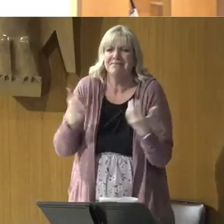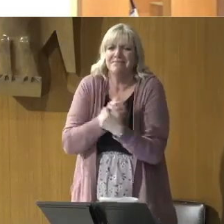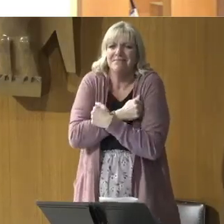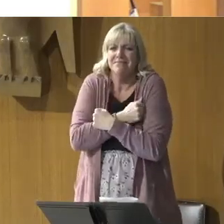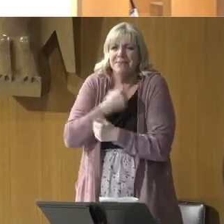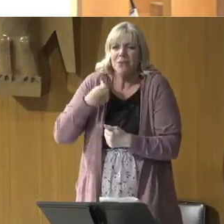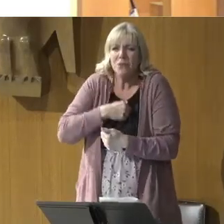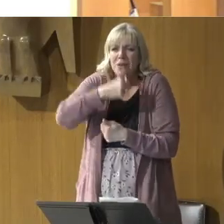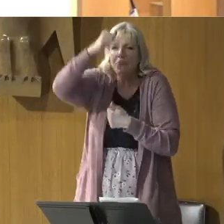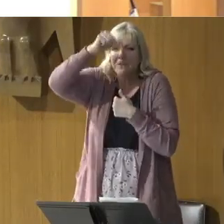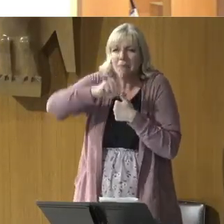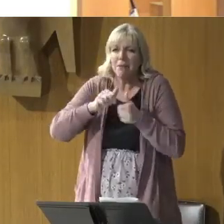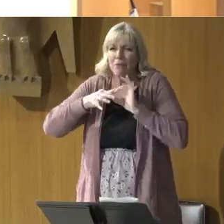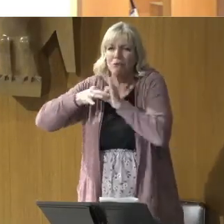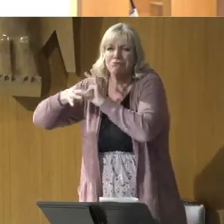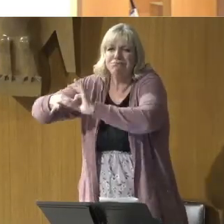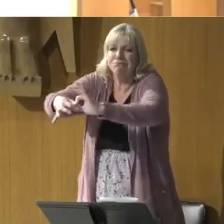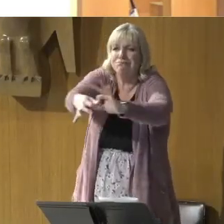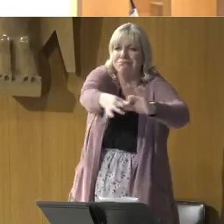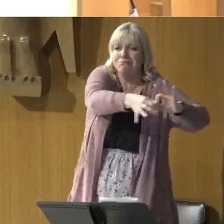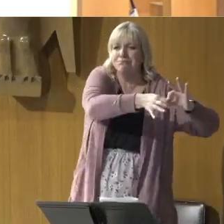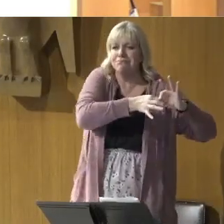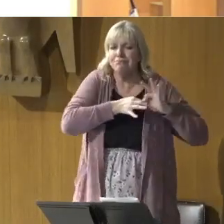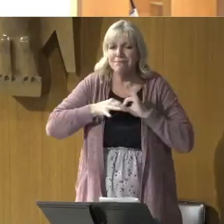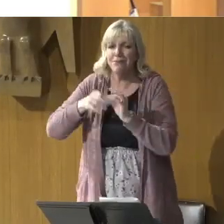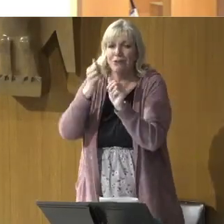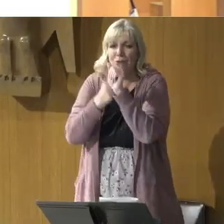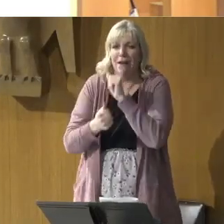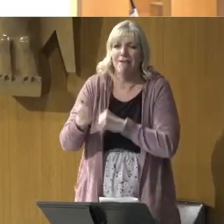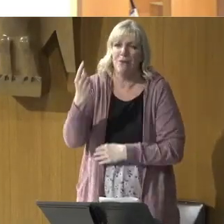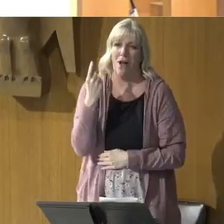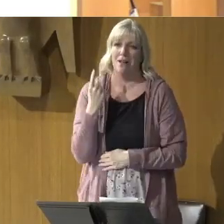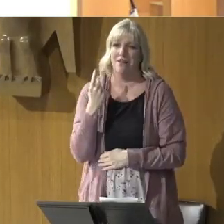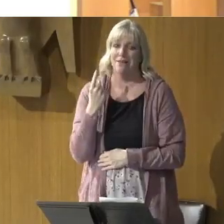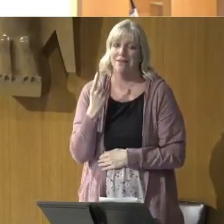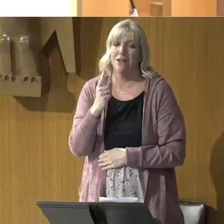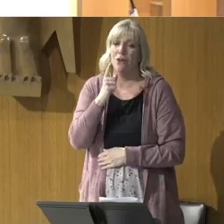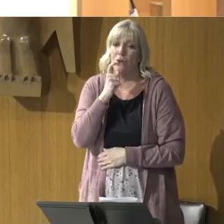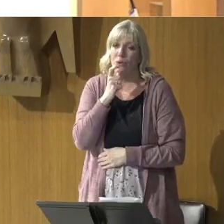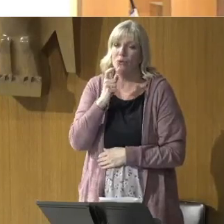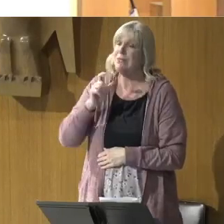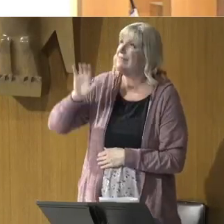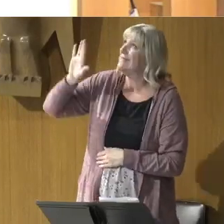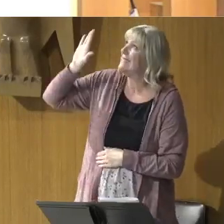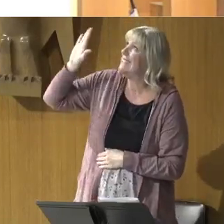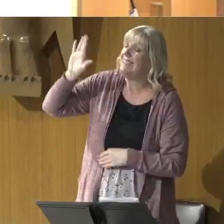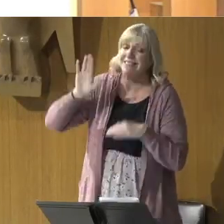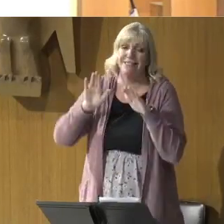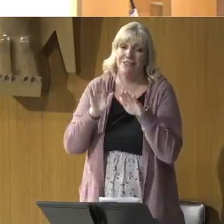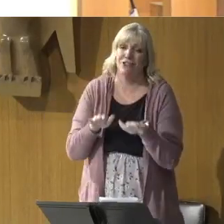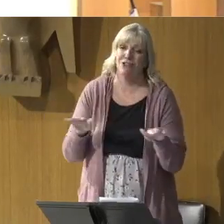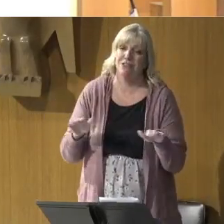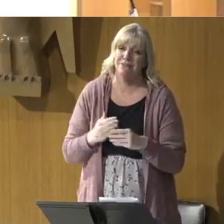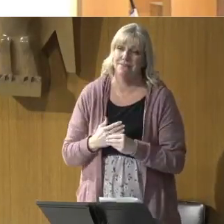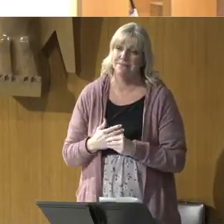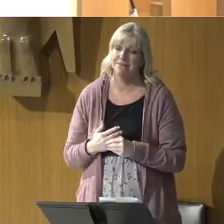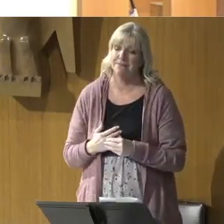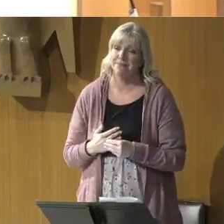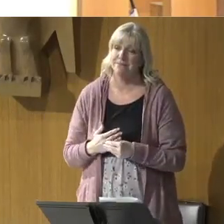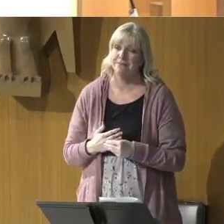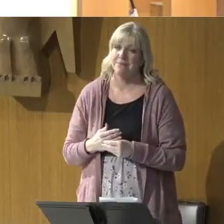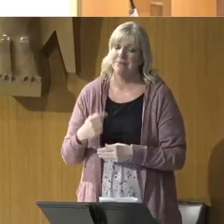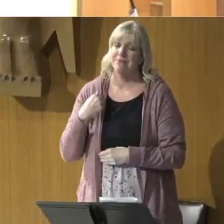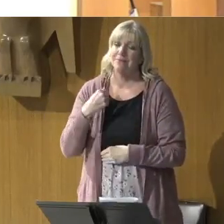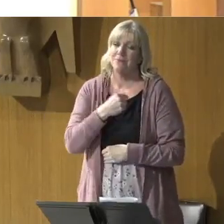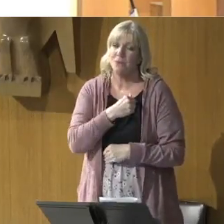with each and every person around us who is a beloved child of God. We